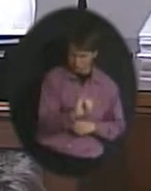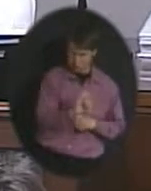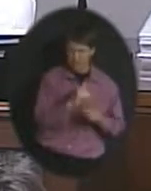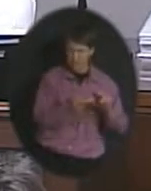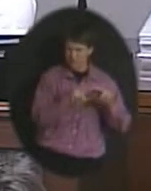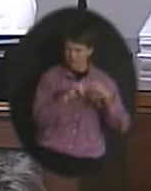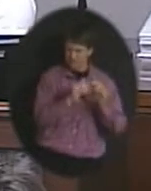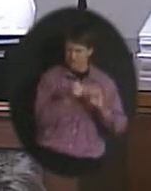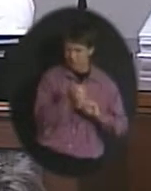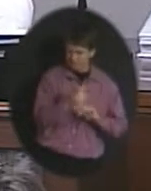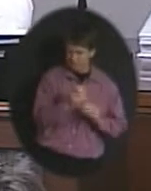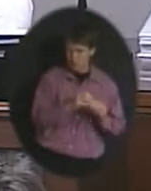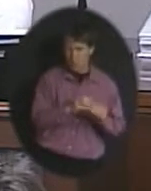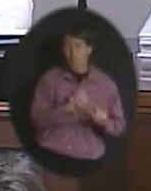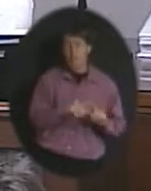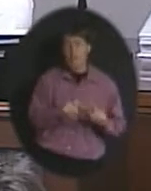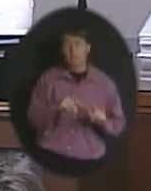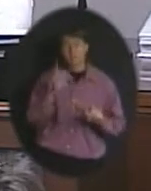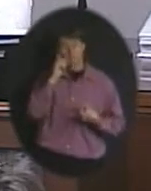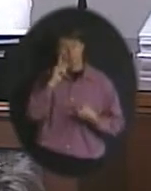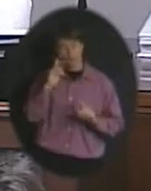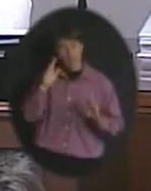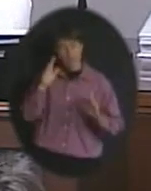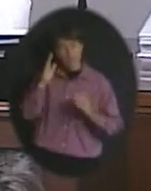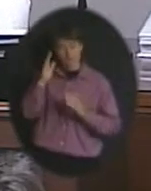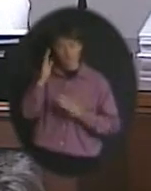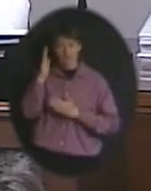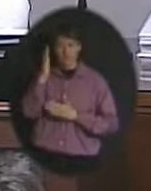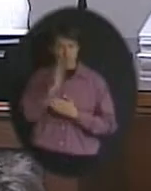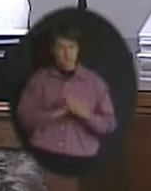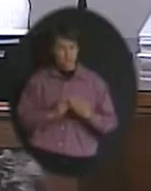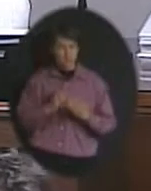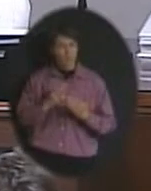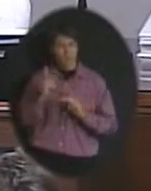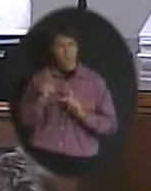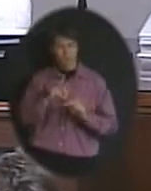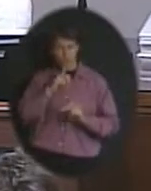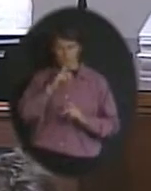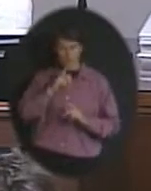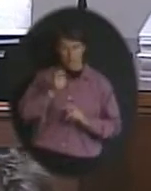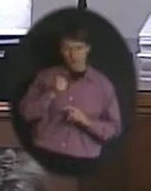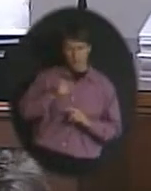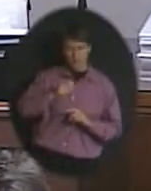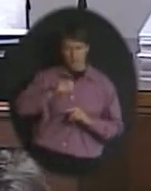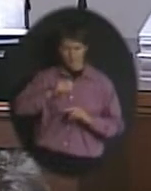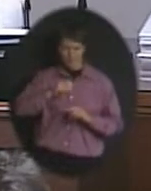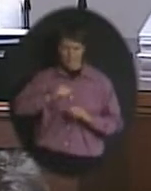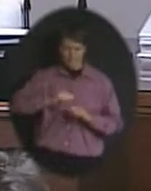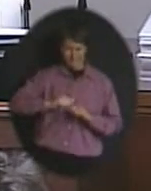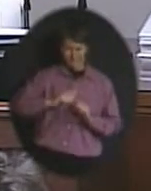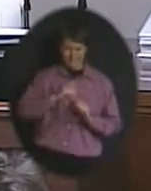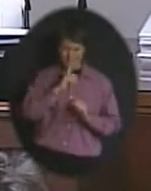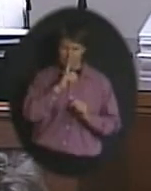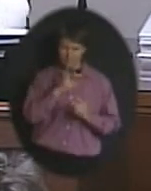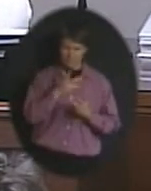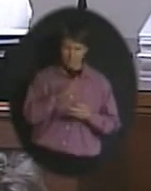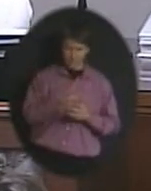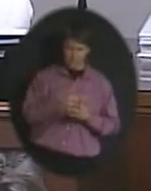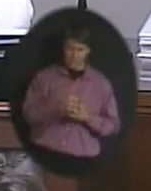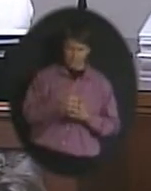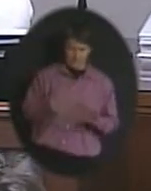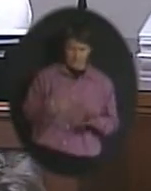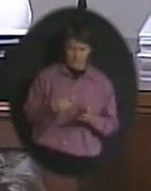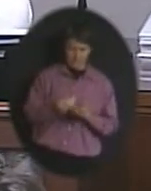But I think in some respects, people were kind of a little bit reluctant to spend a whole lot of money